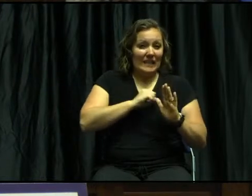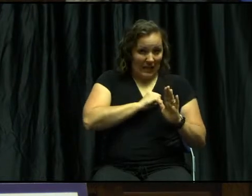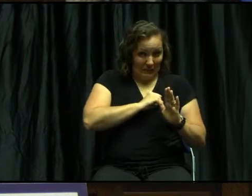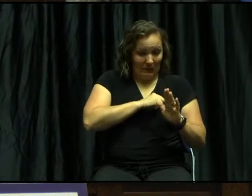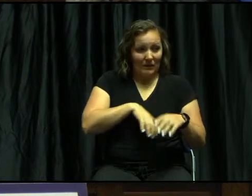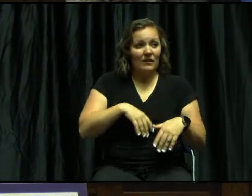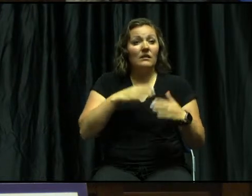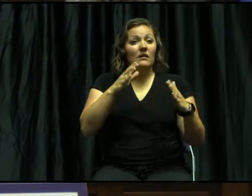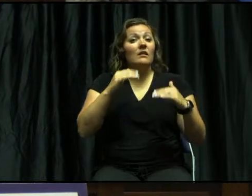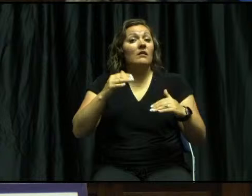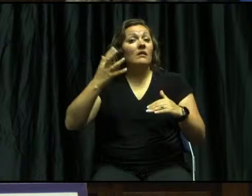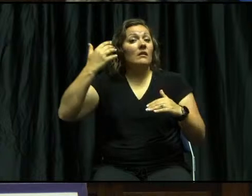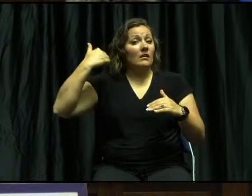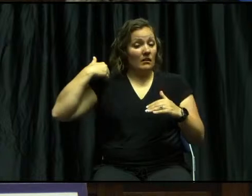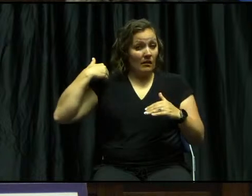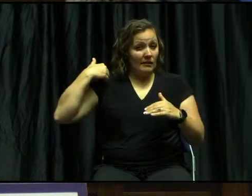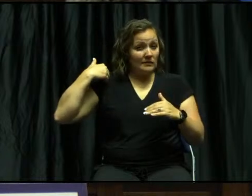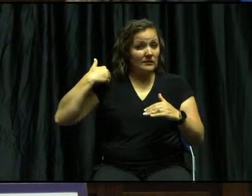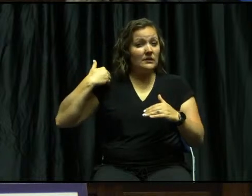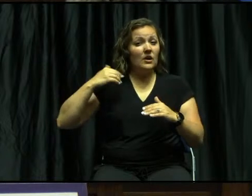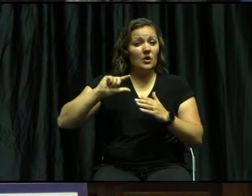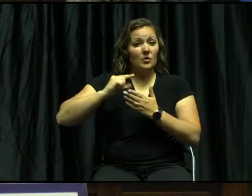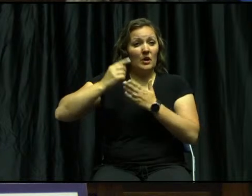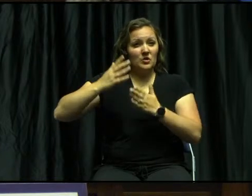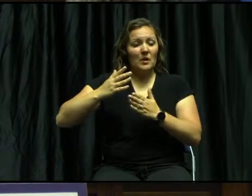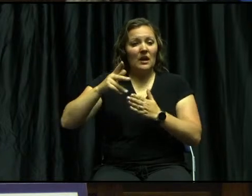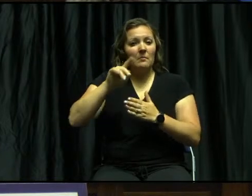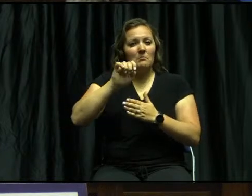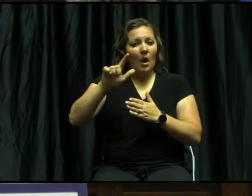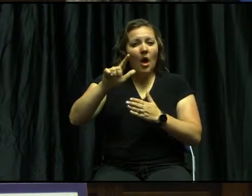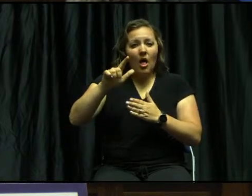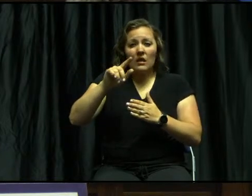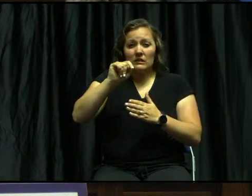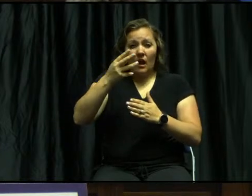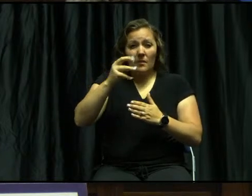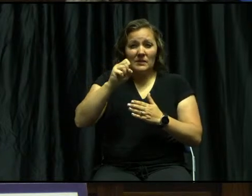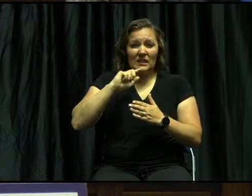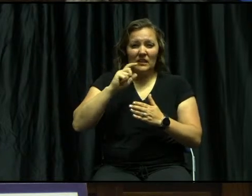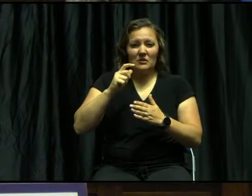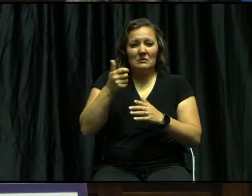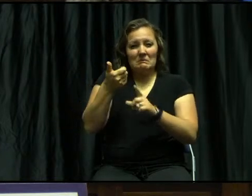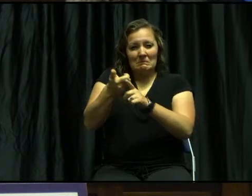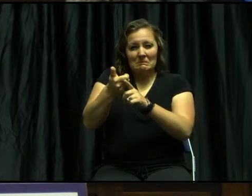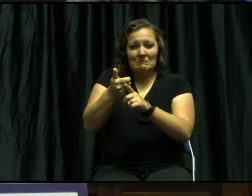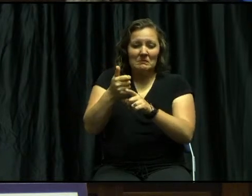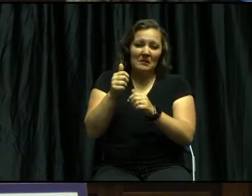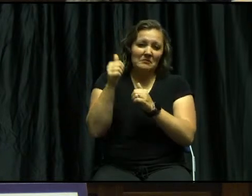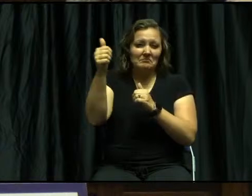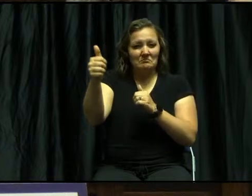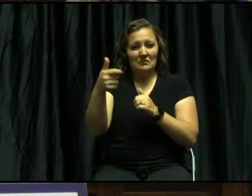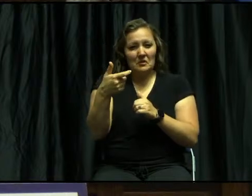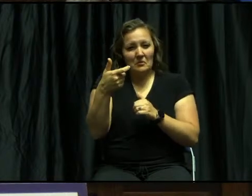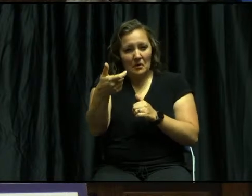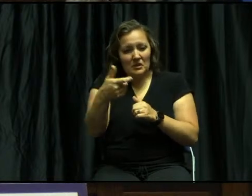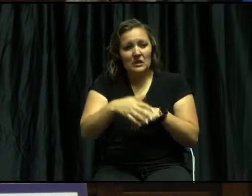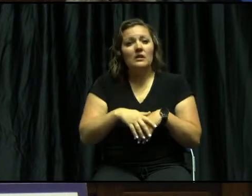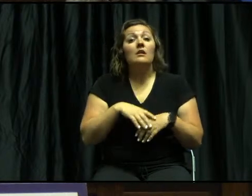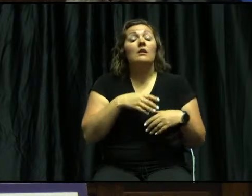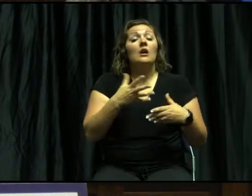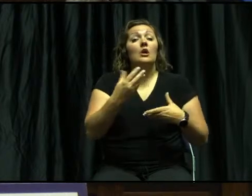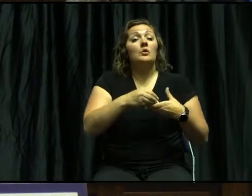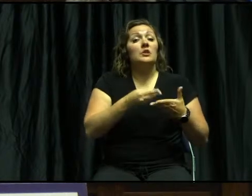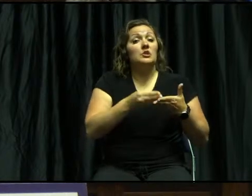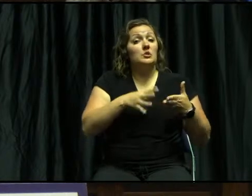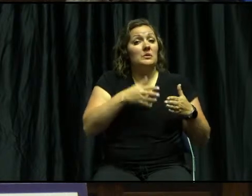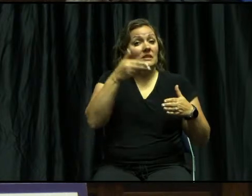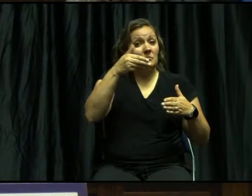acknowledge past WSU President Paul Thompson, who is watching remotely. Other guests on the podium include our student speaker,